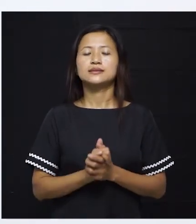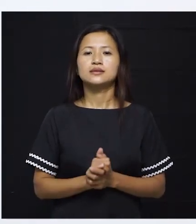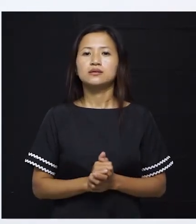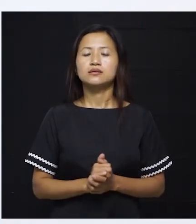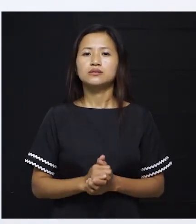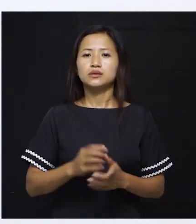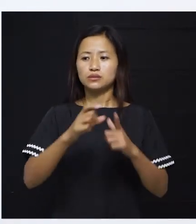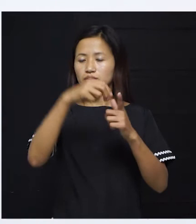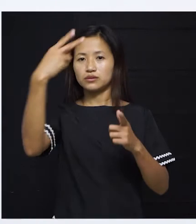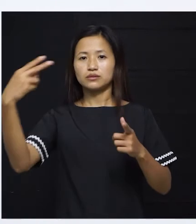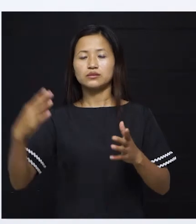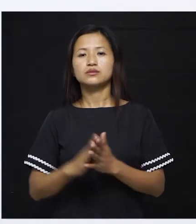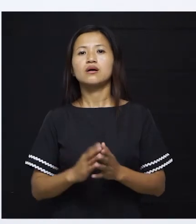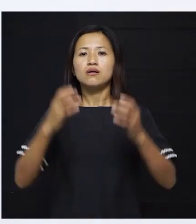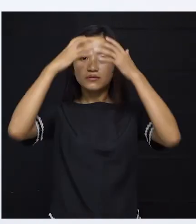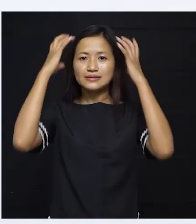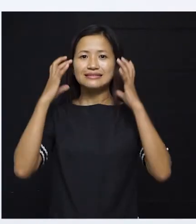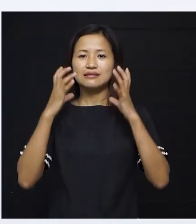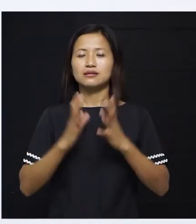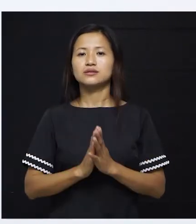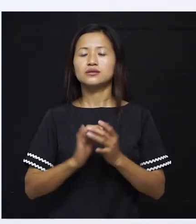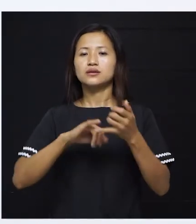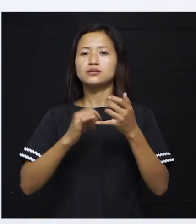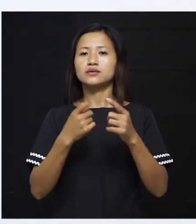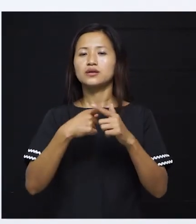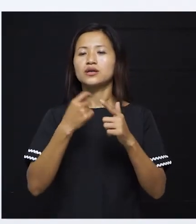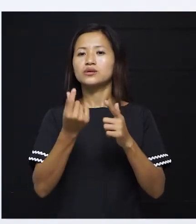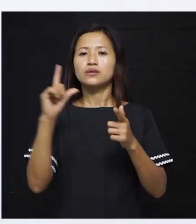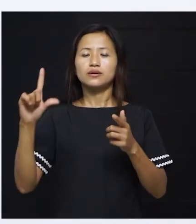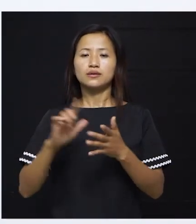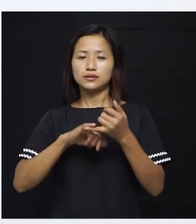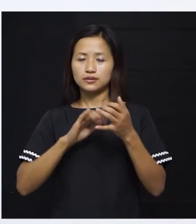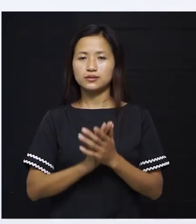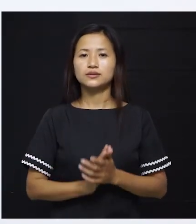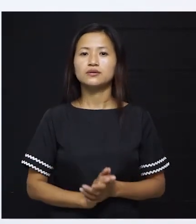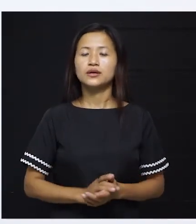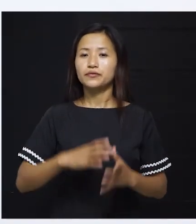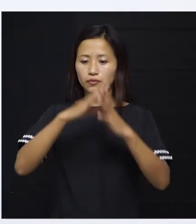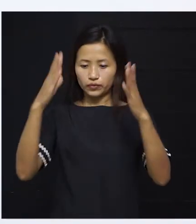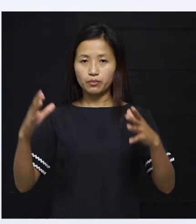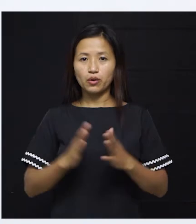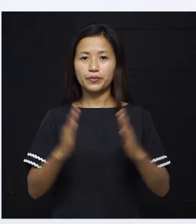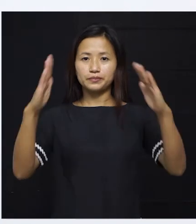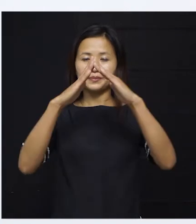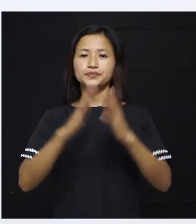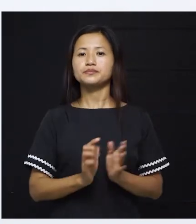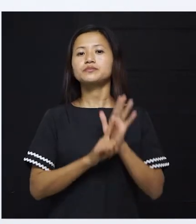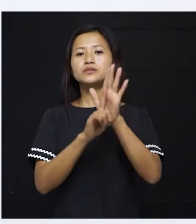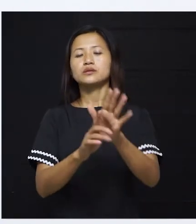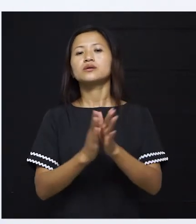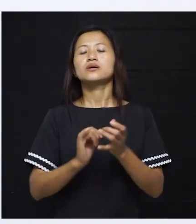to decorate those skulls on their morung. So that was also kind of big victory for them. That also showed